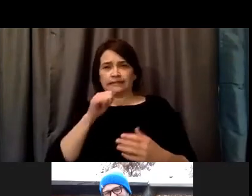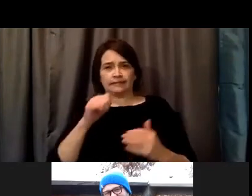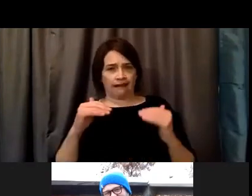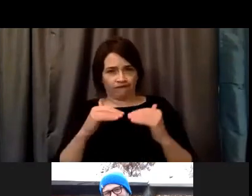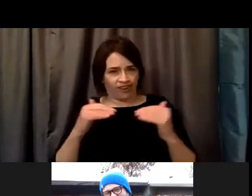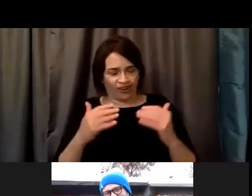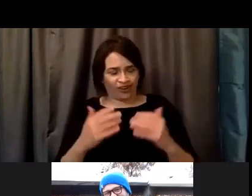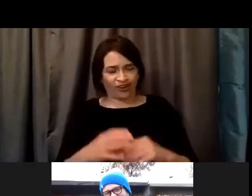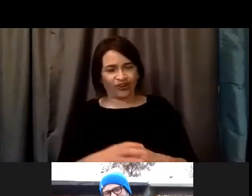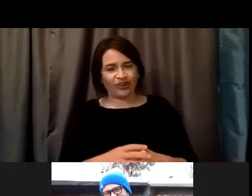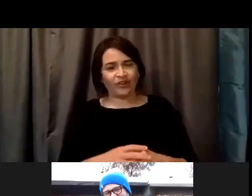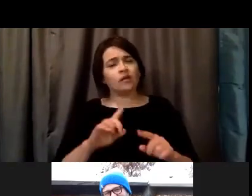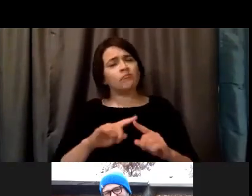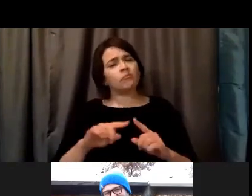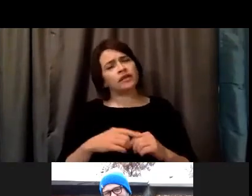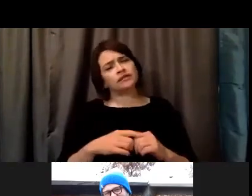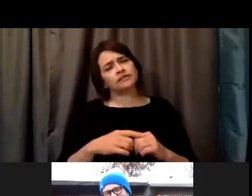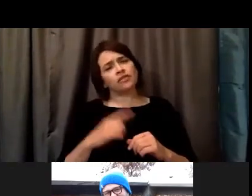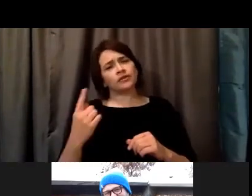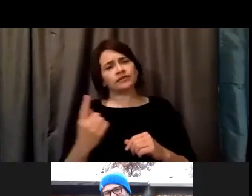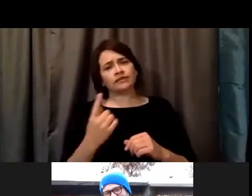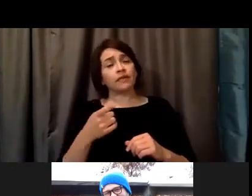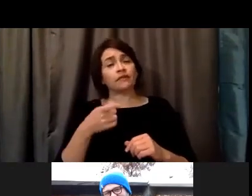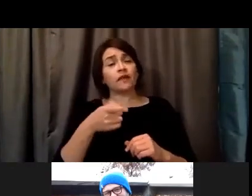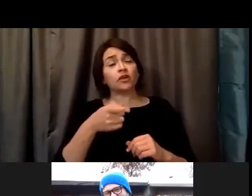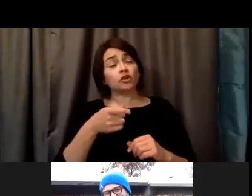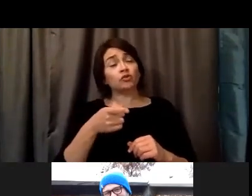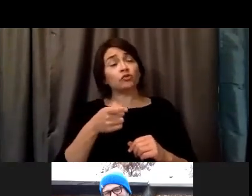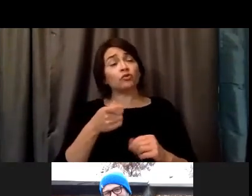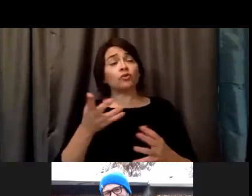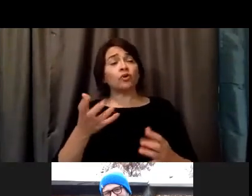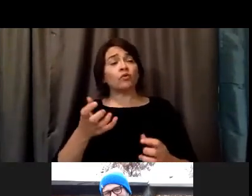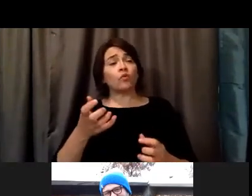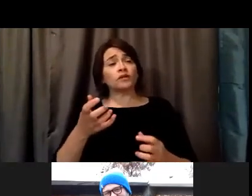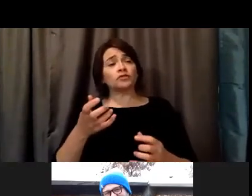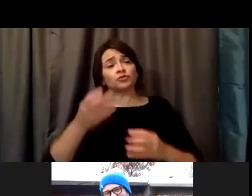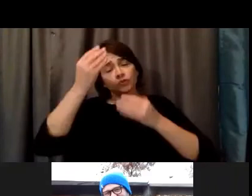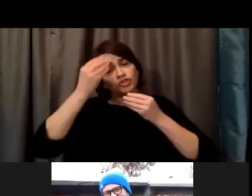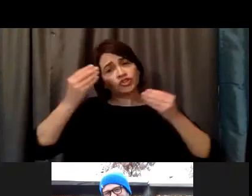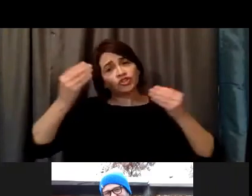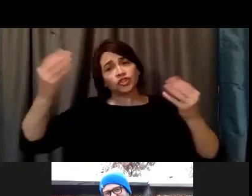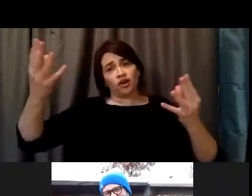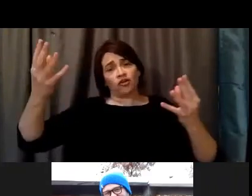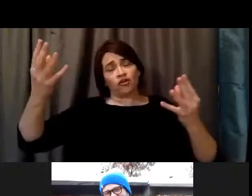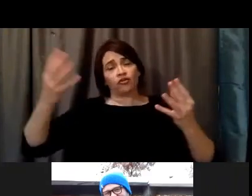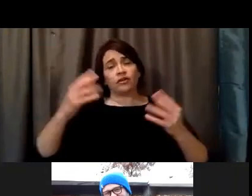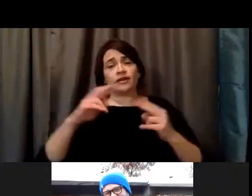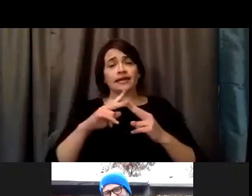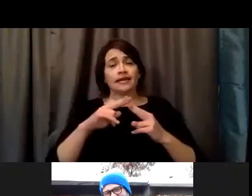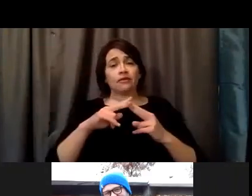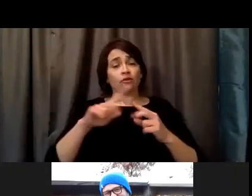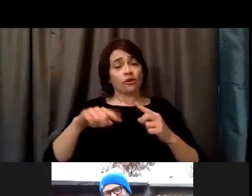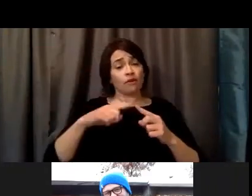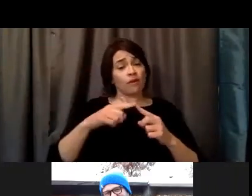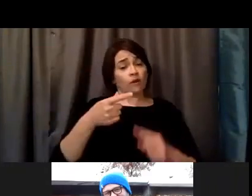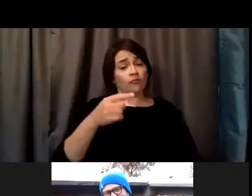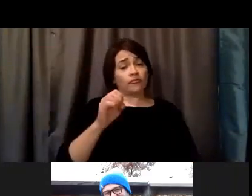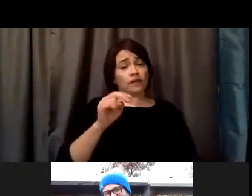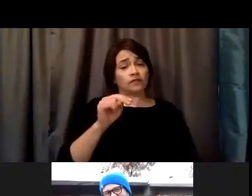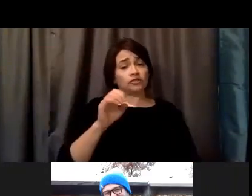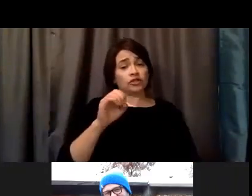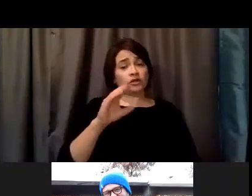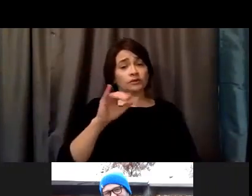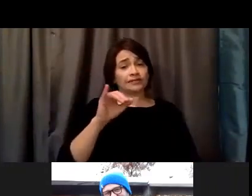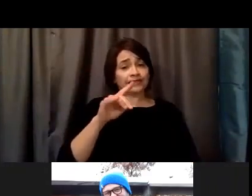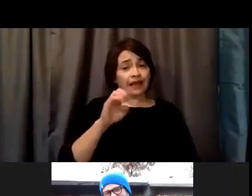with the audience tonight, you know, either about the genocide or about the Khmer community in the Twin Cities that we just haven't touched